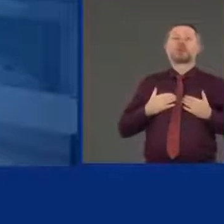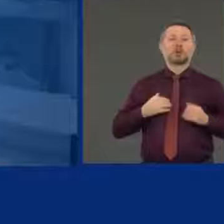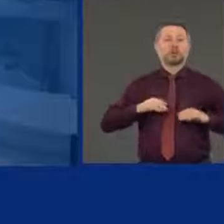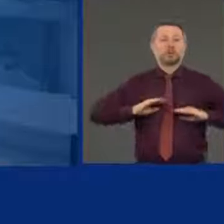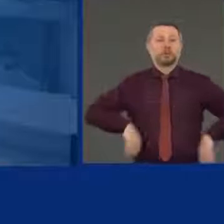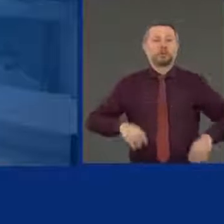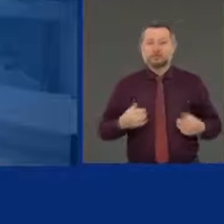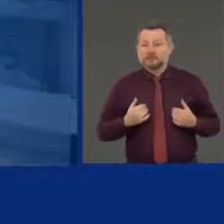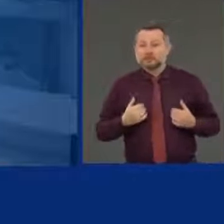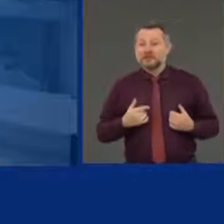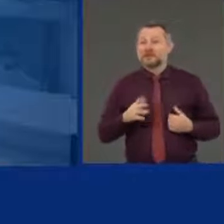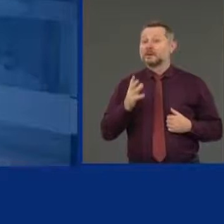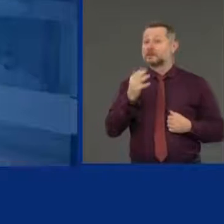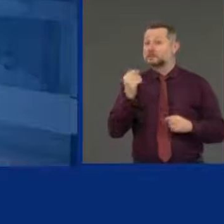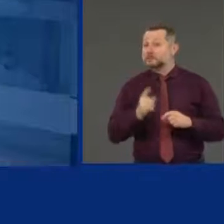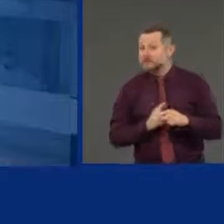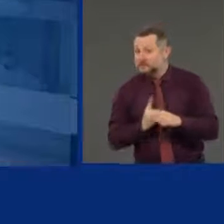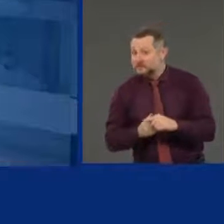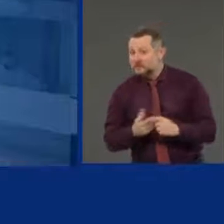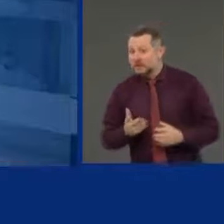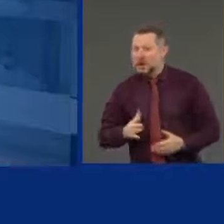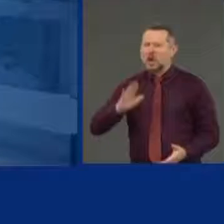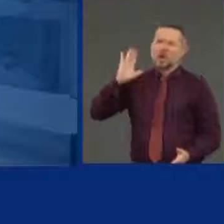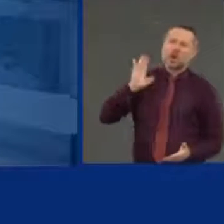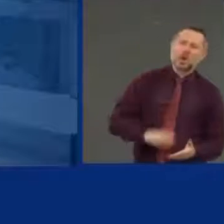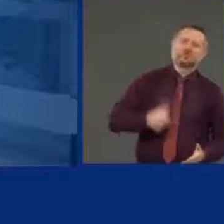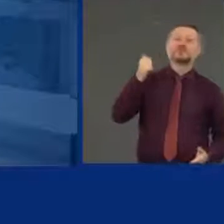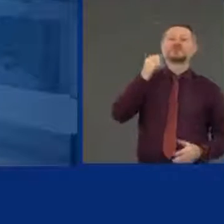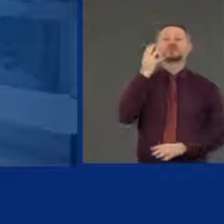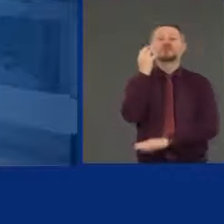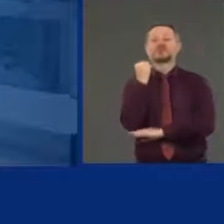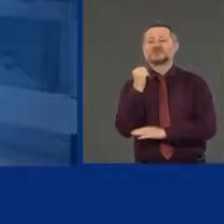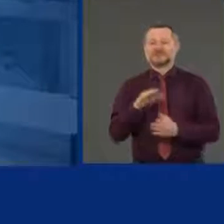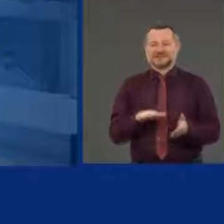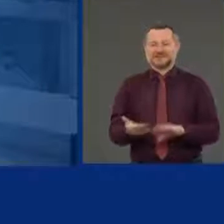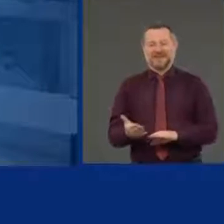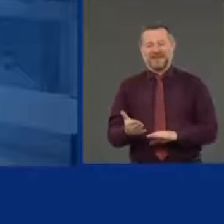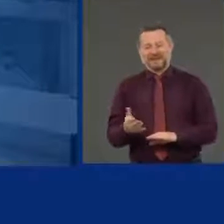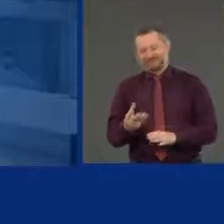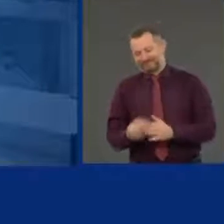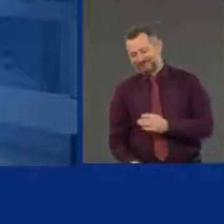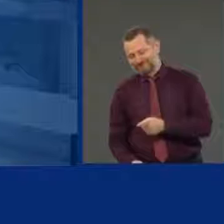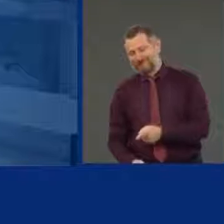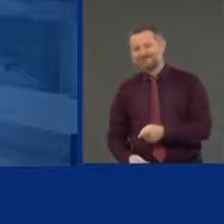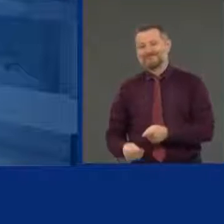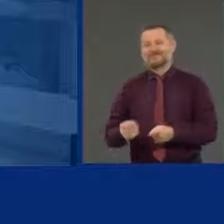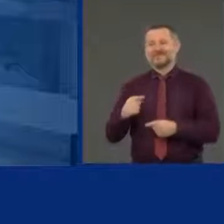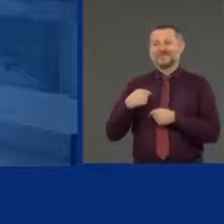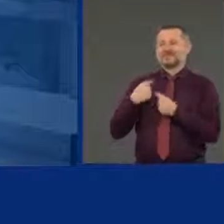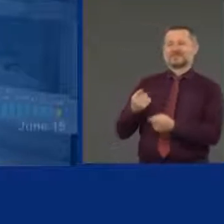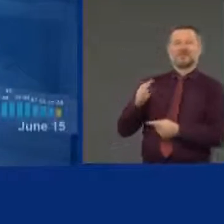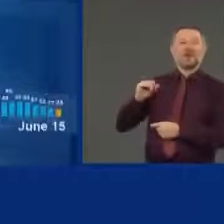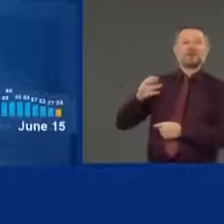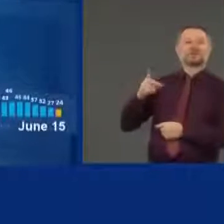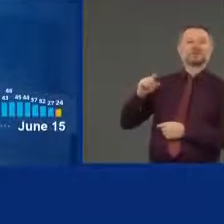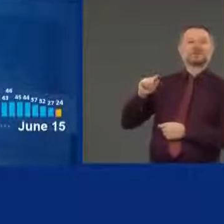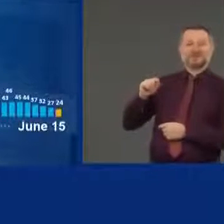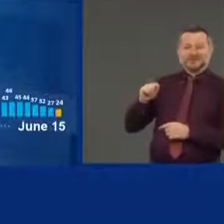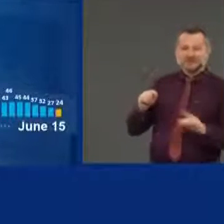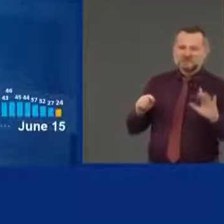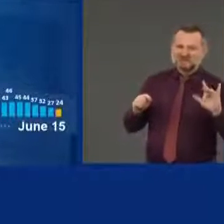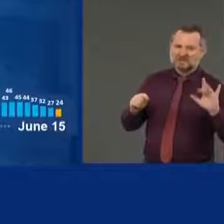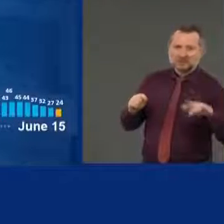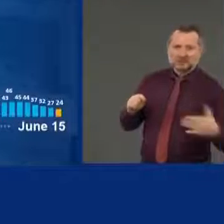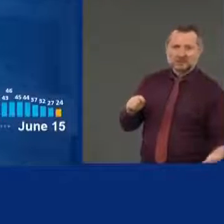And we have the lowest number of deaths since we started. Once again, same numbers yesterday, but